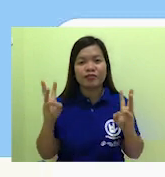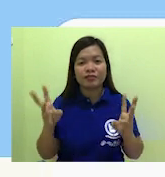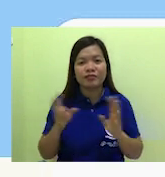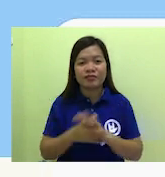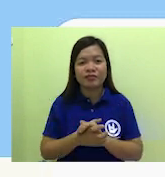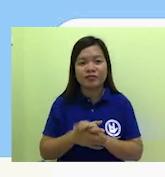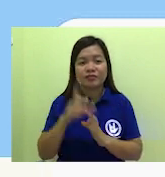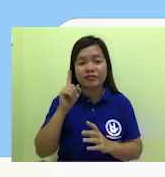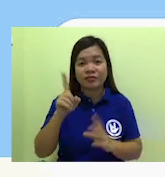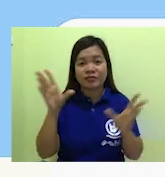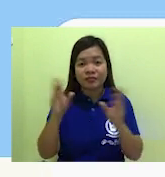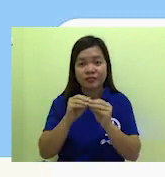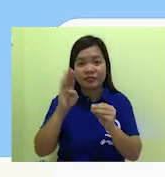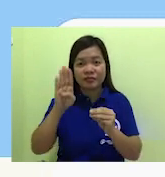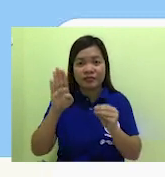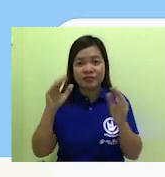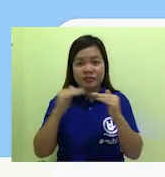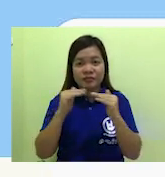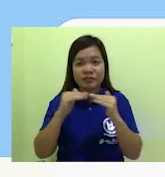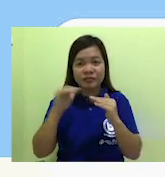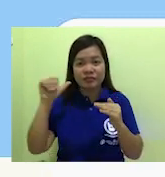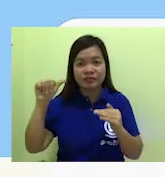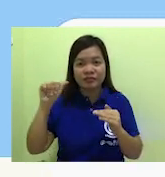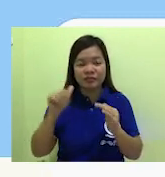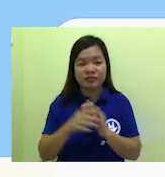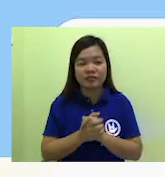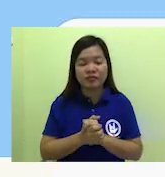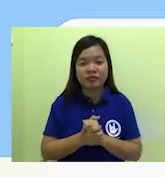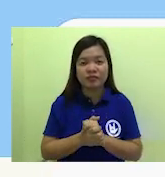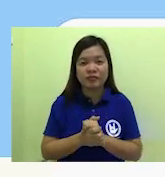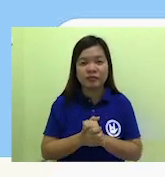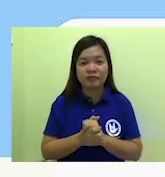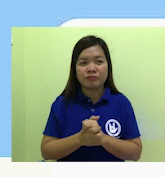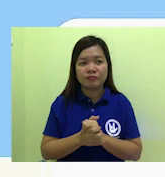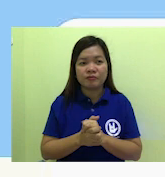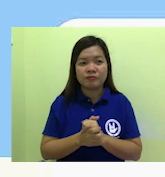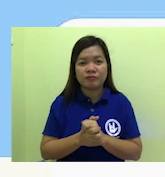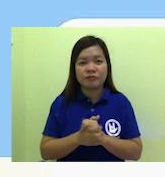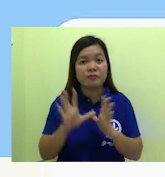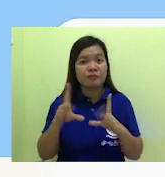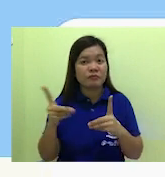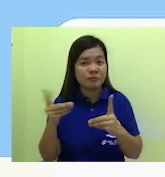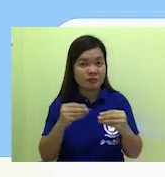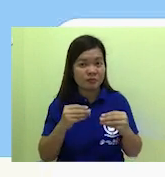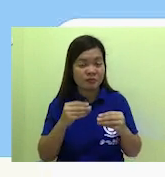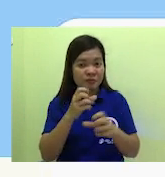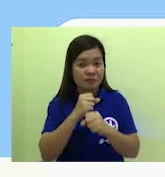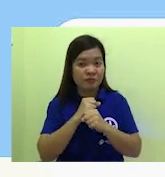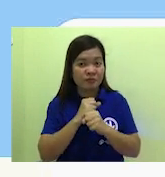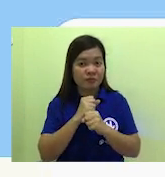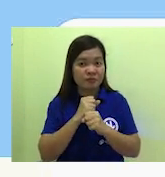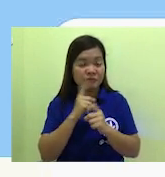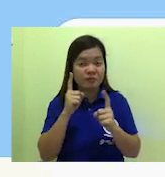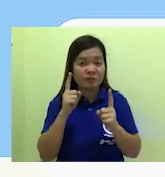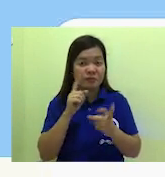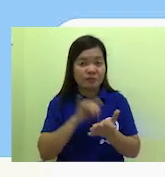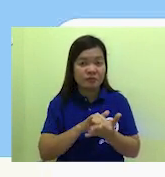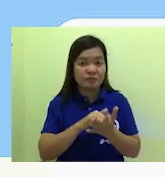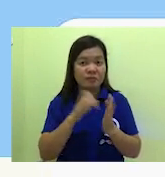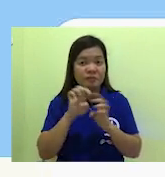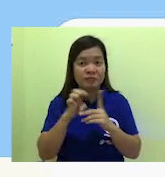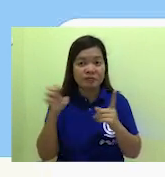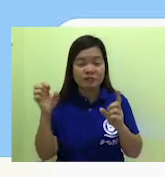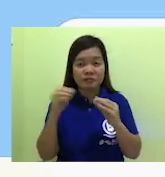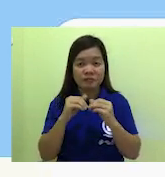Wonderful! It is 1 plus B equals A. How did we come up with this equation?